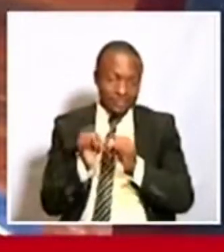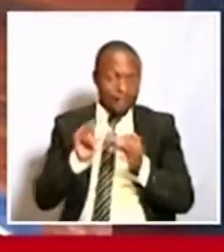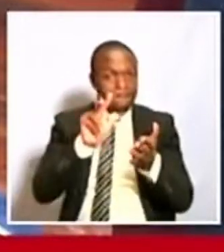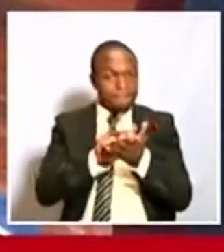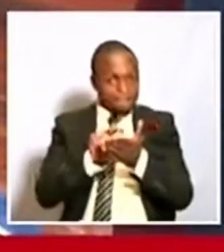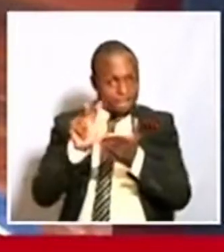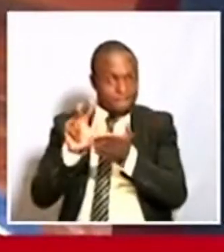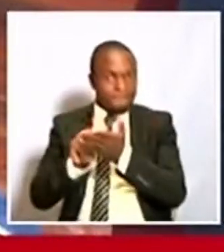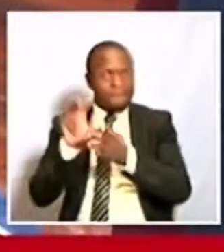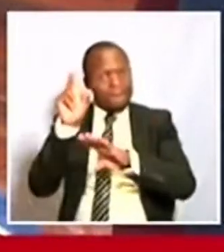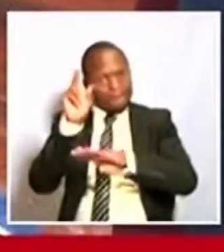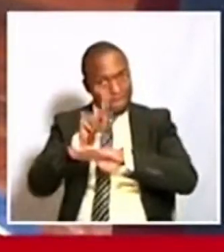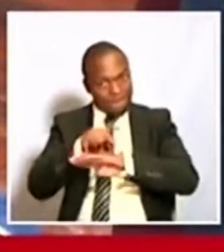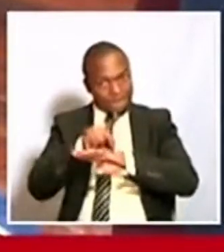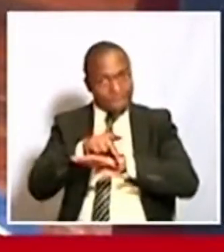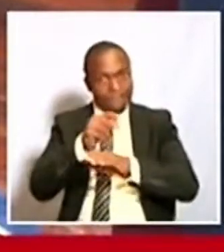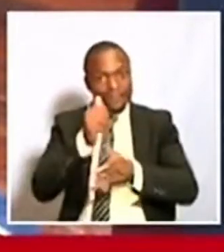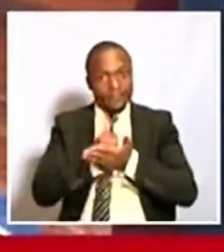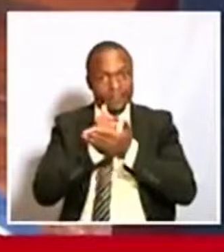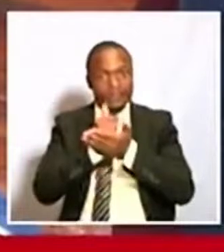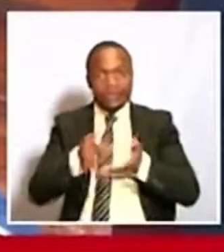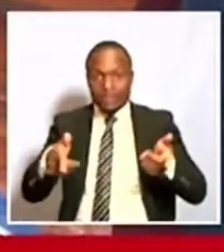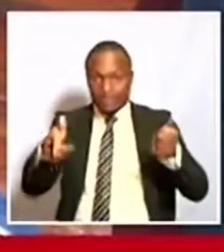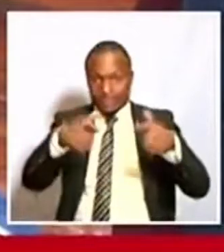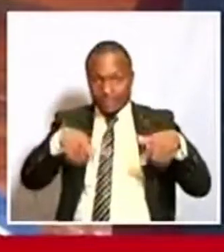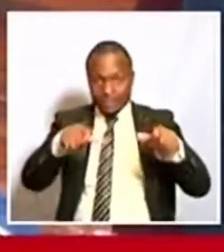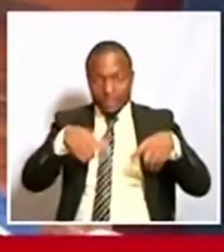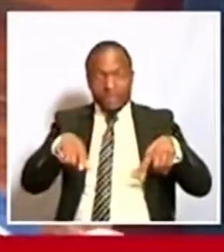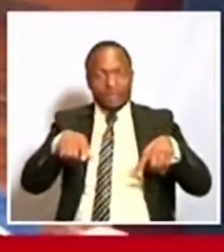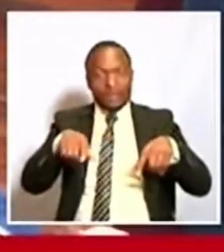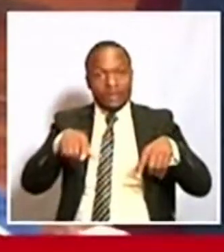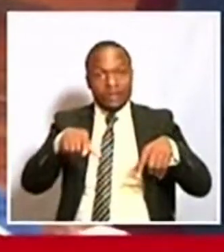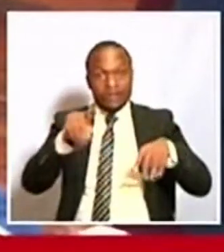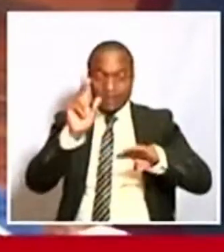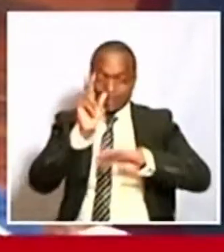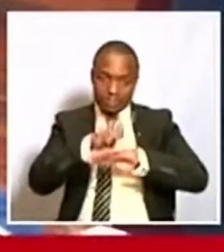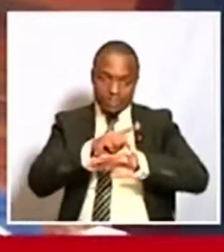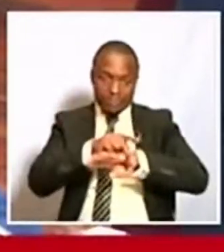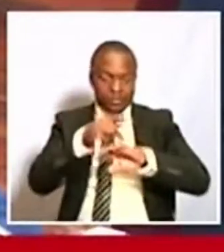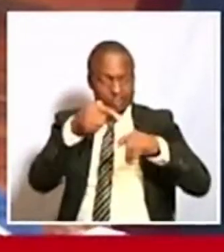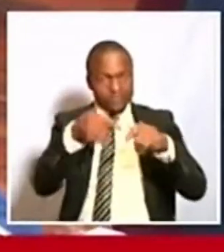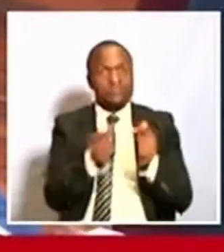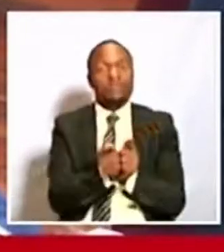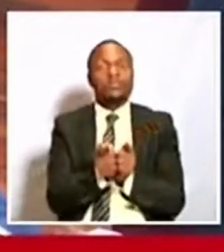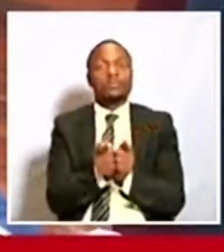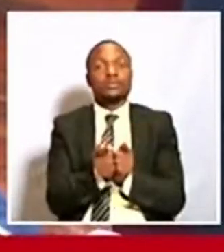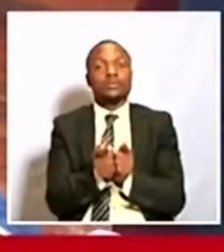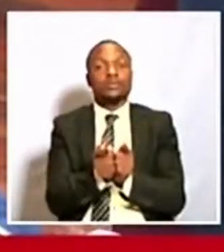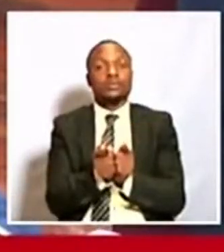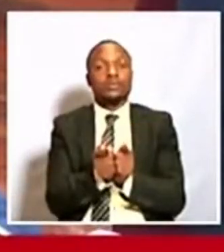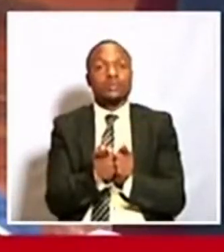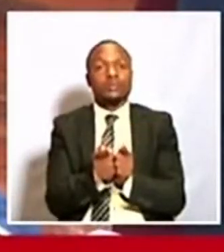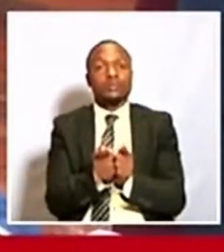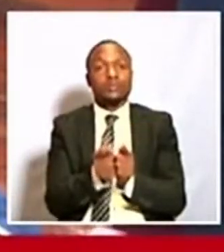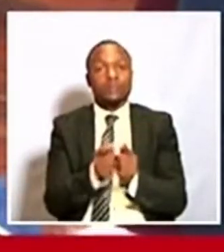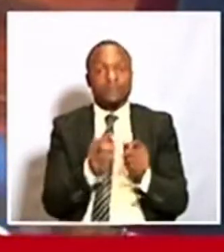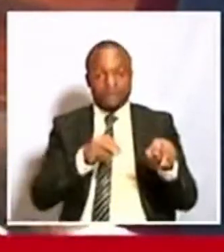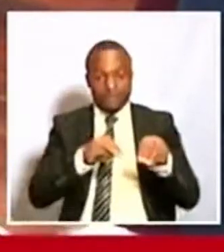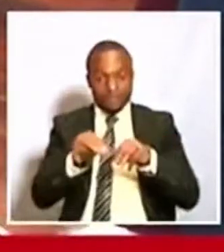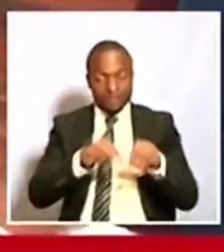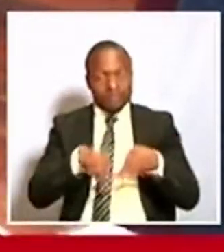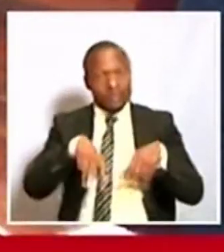approved projects with the help of local impact project. Further, management will ensure monitoring activities are